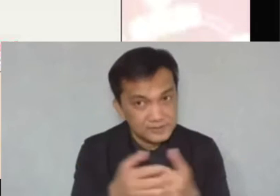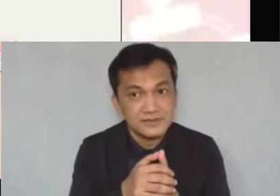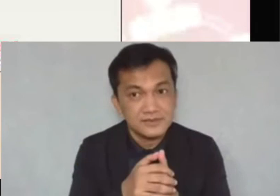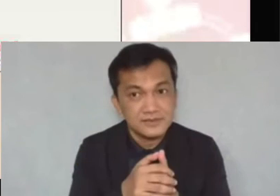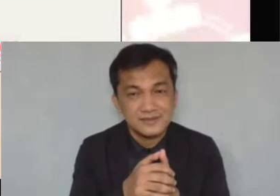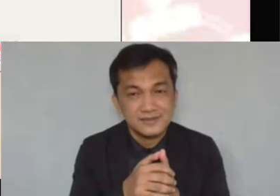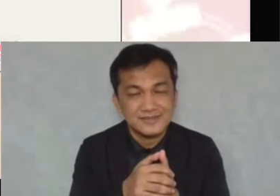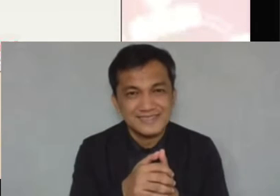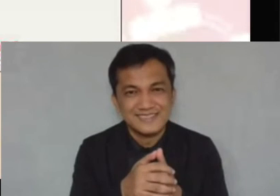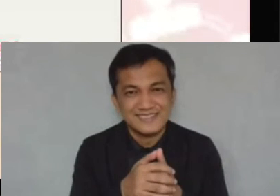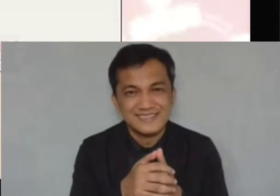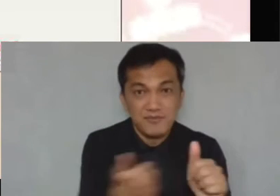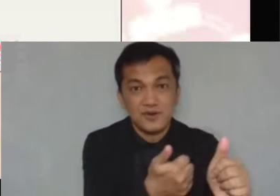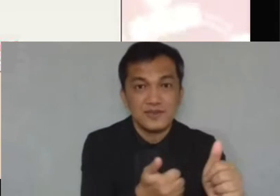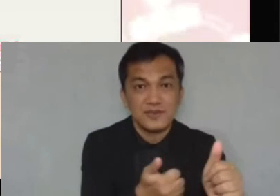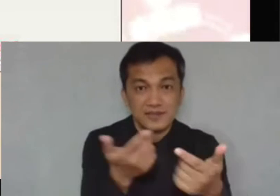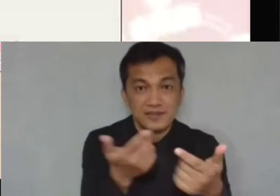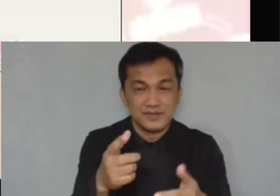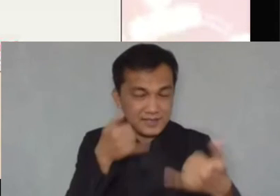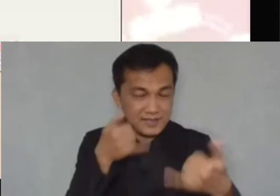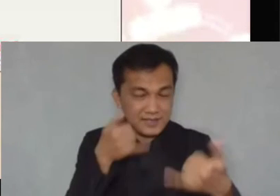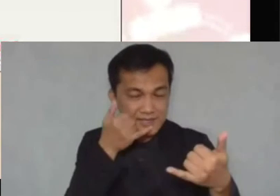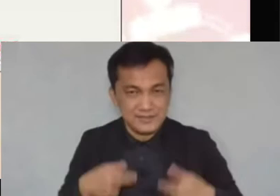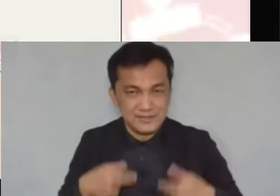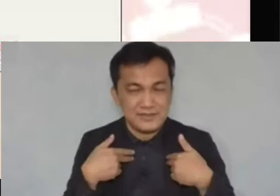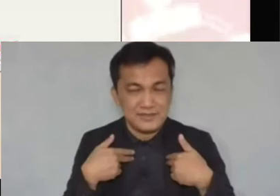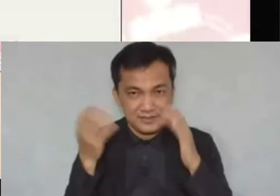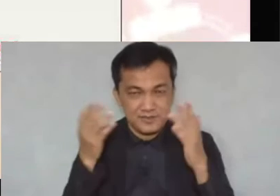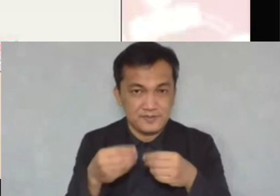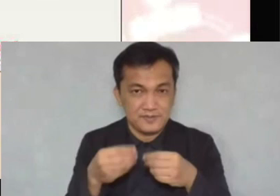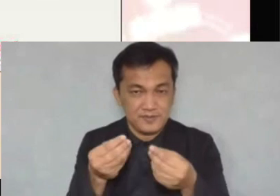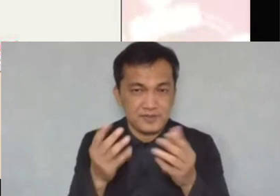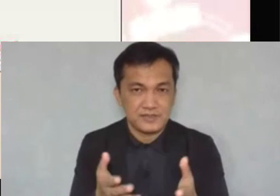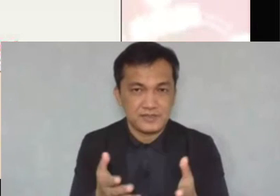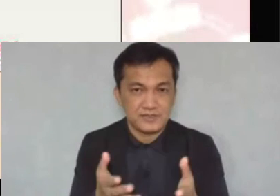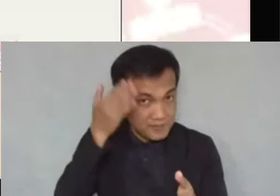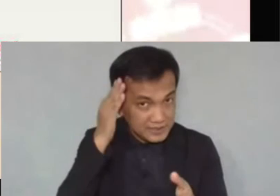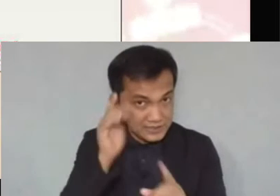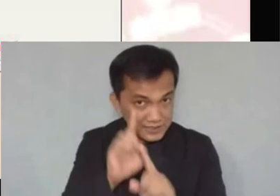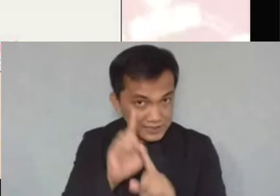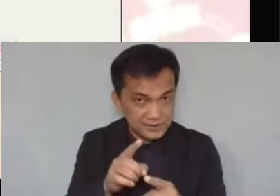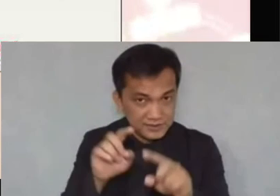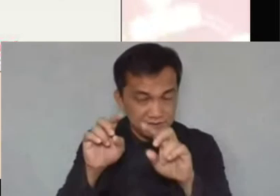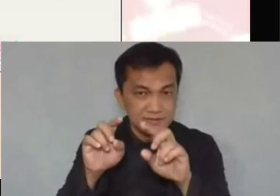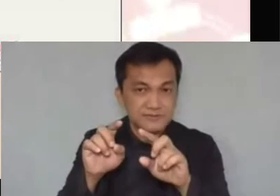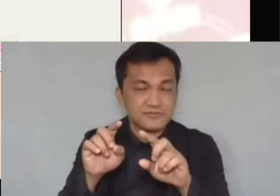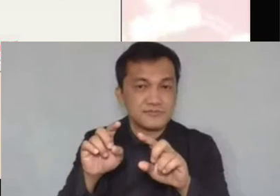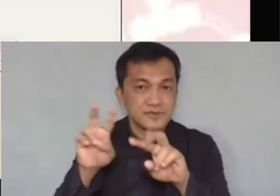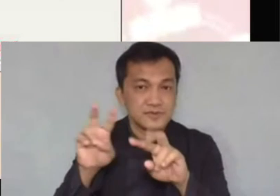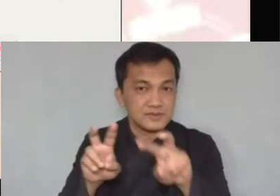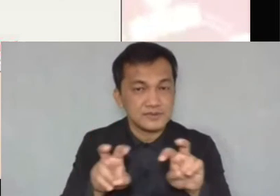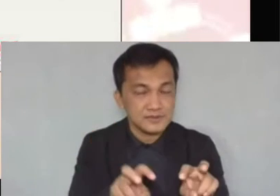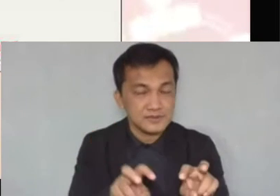Maraming salamat po lahat. And pahabol po, if you are a telehealth service provider, please answer our